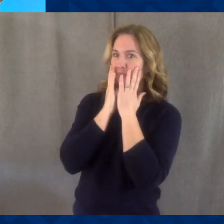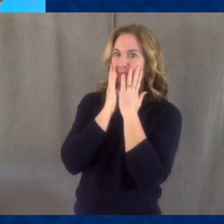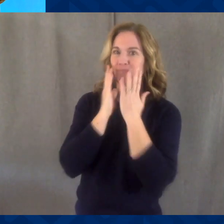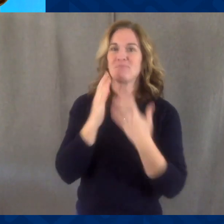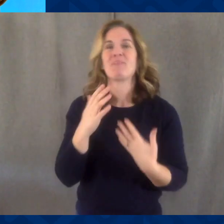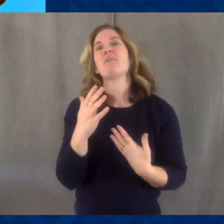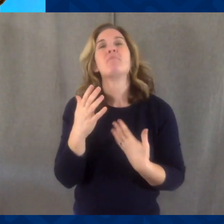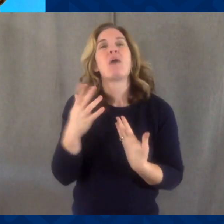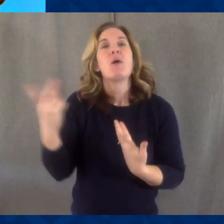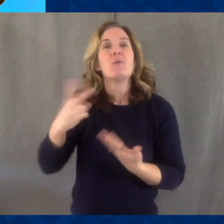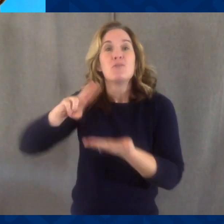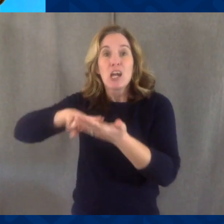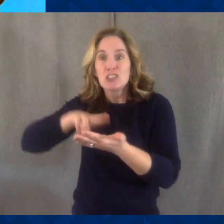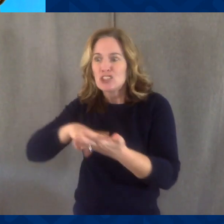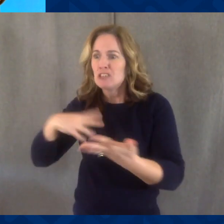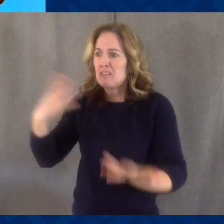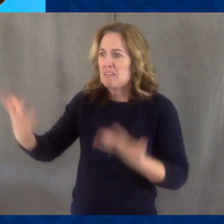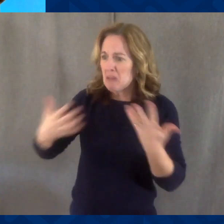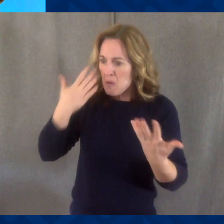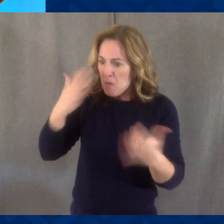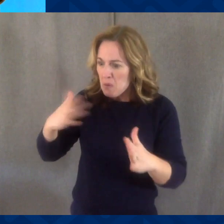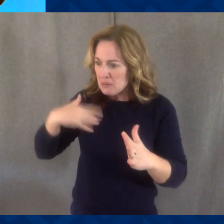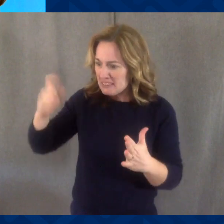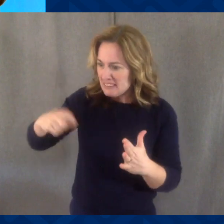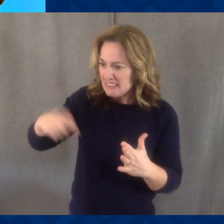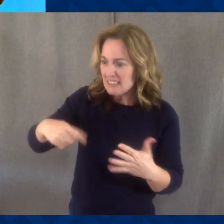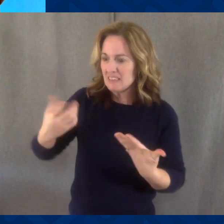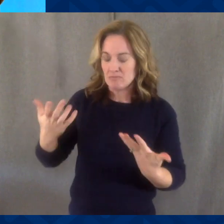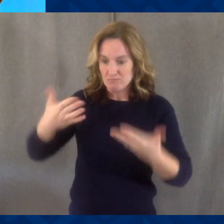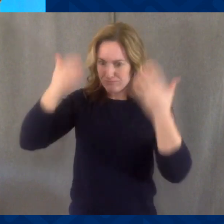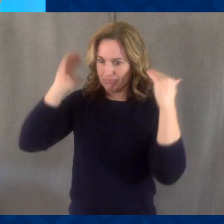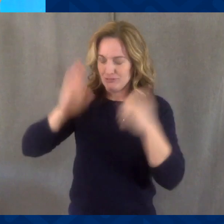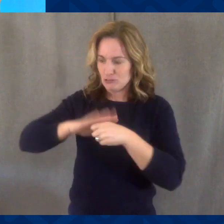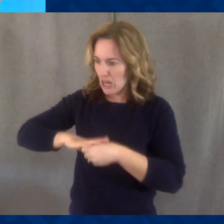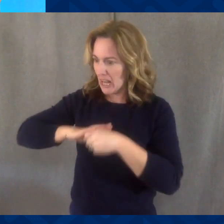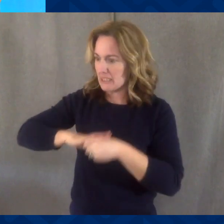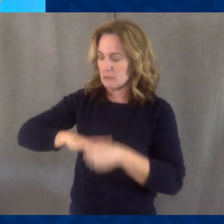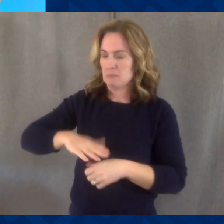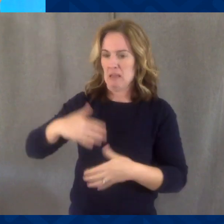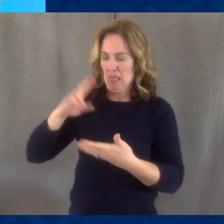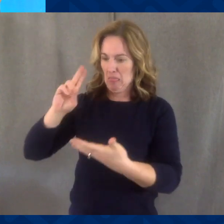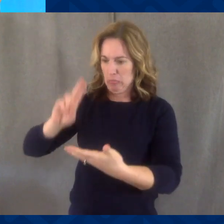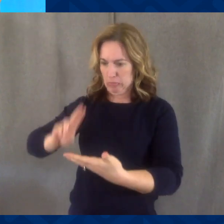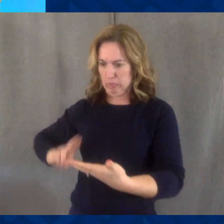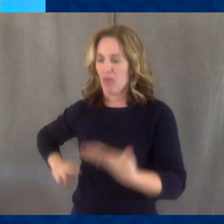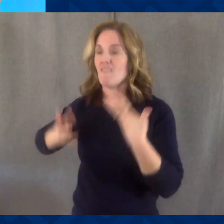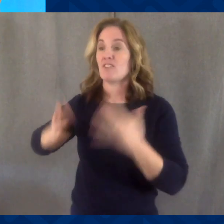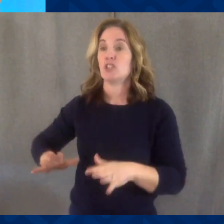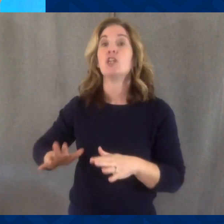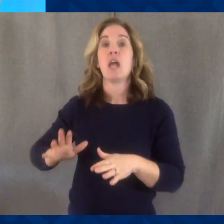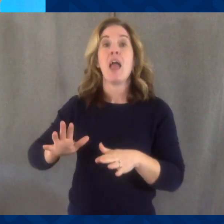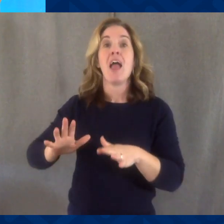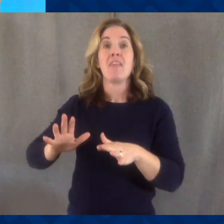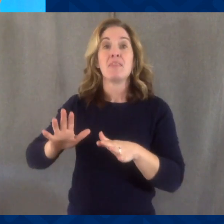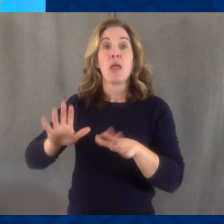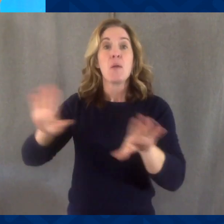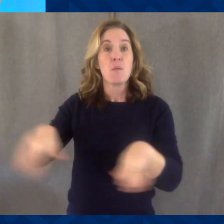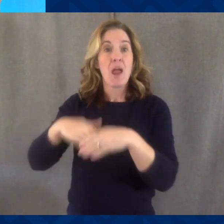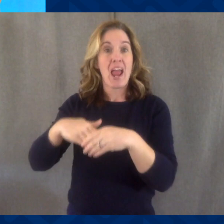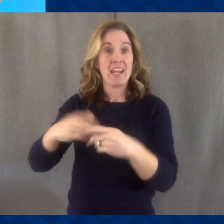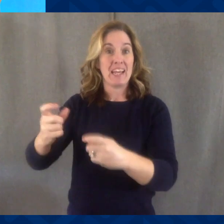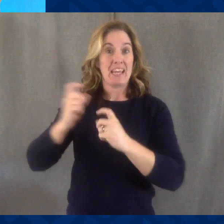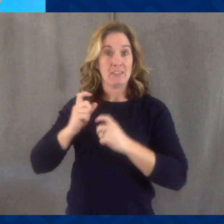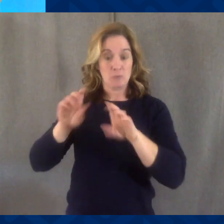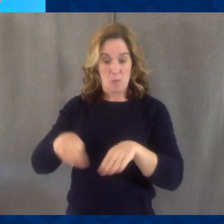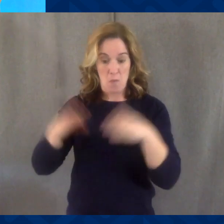needed, and we were super overwhelmed and really stressed. But one of the things that we got when we were opening our wedding gifts, I was 21, we were